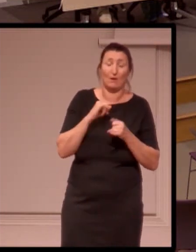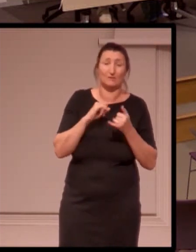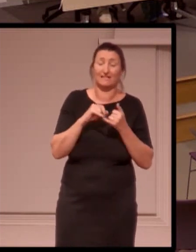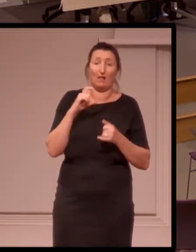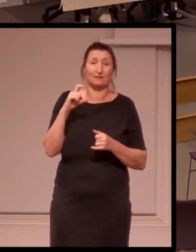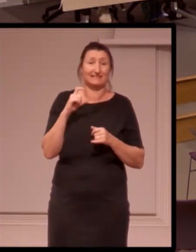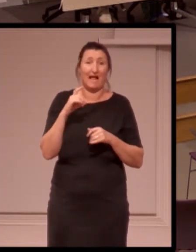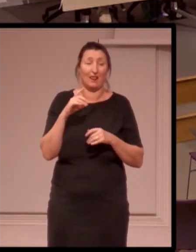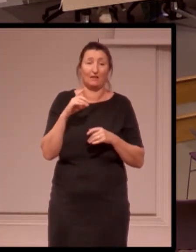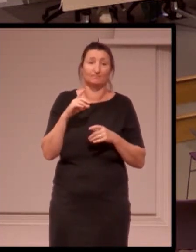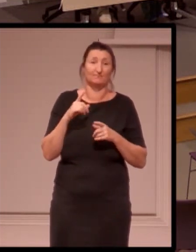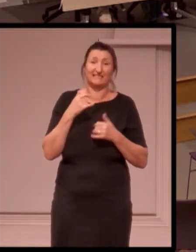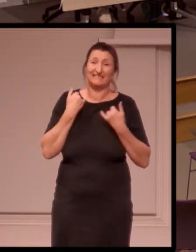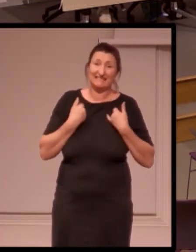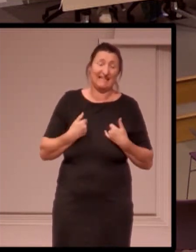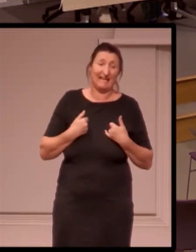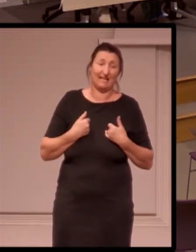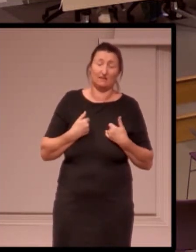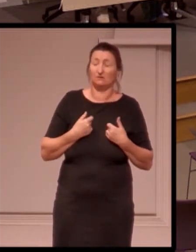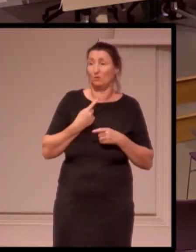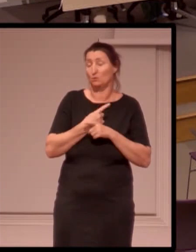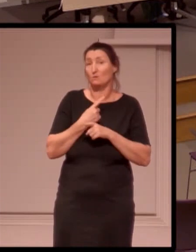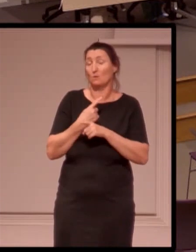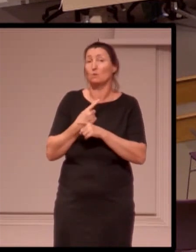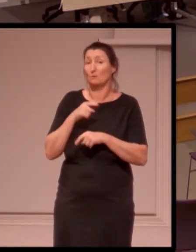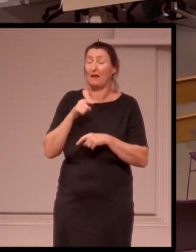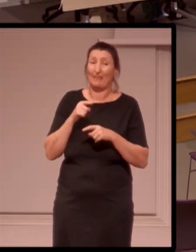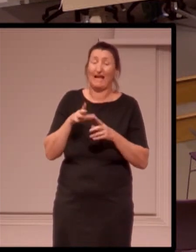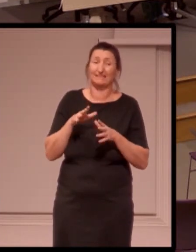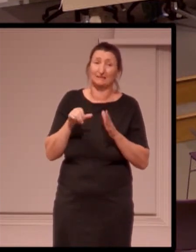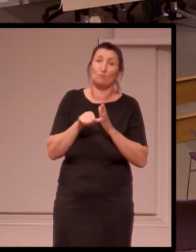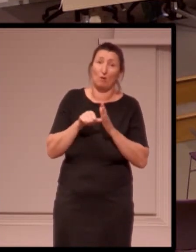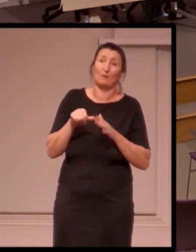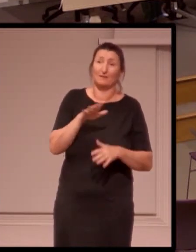not being, and we could get into a lot of other things in terms of,